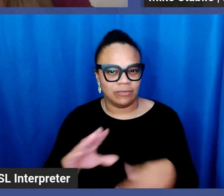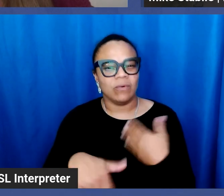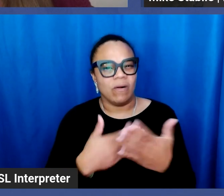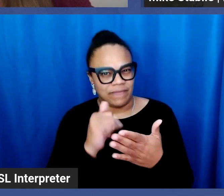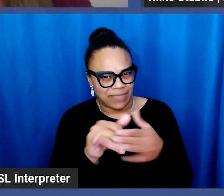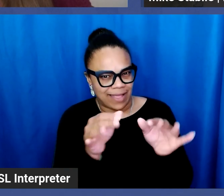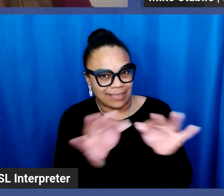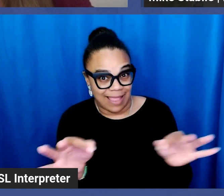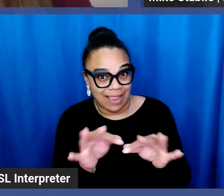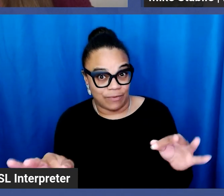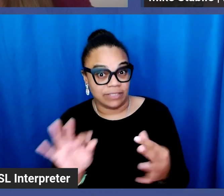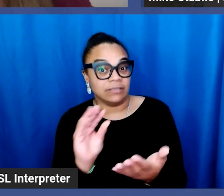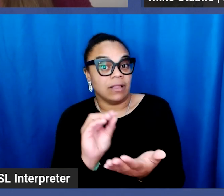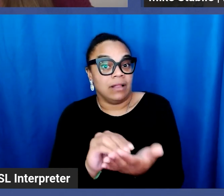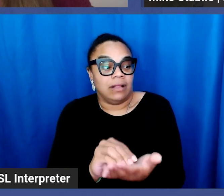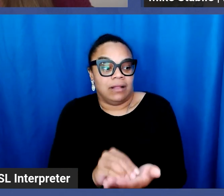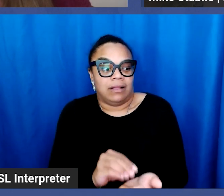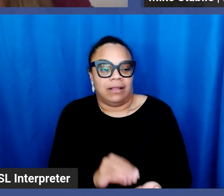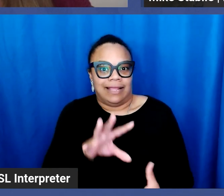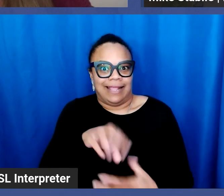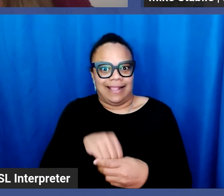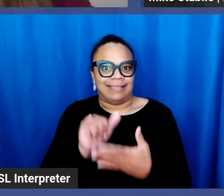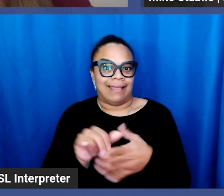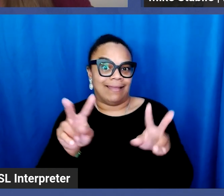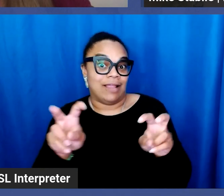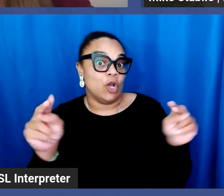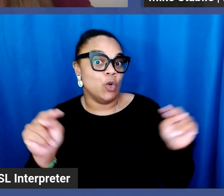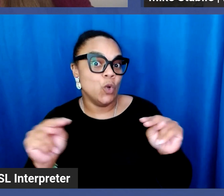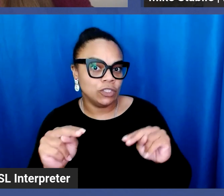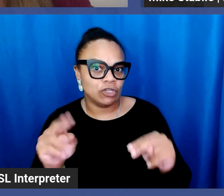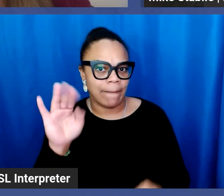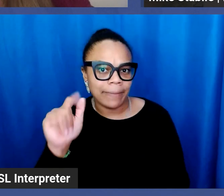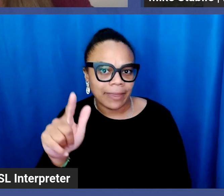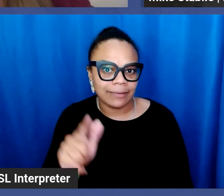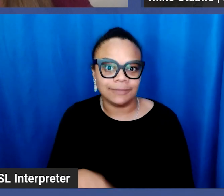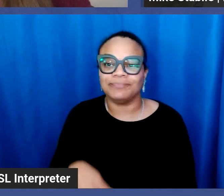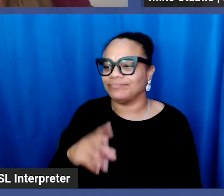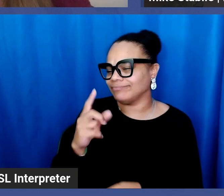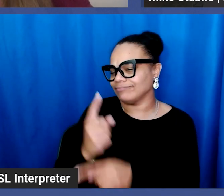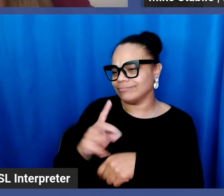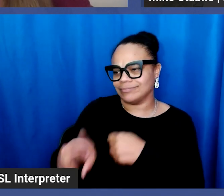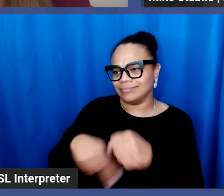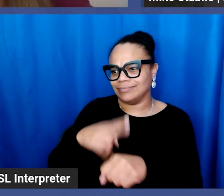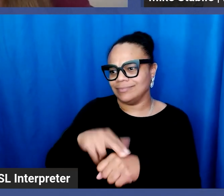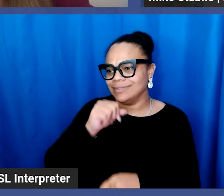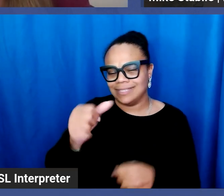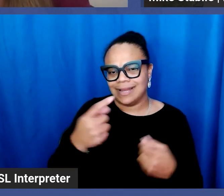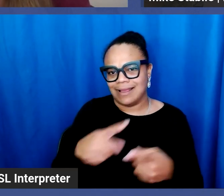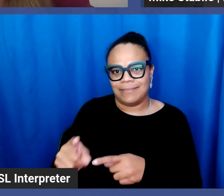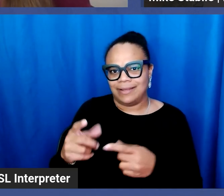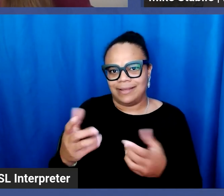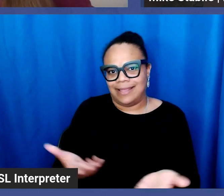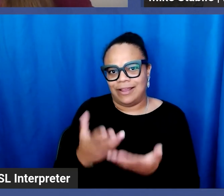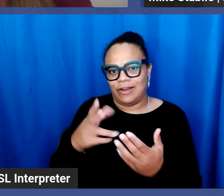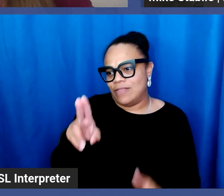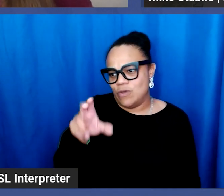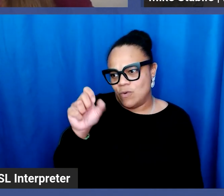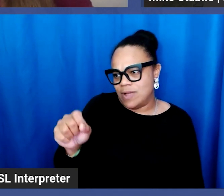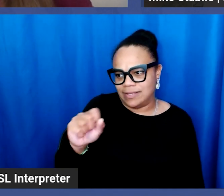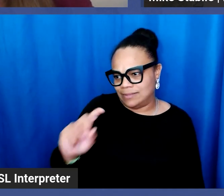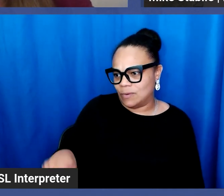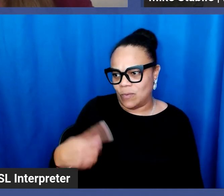these seemingly, neutral bills. Yeah. And it's, of course, not happening here in the US. And, we're not going to get into